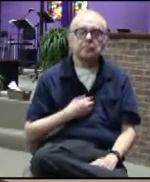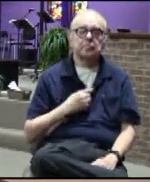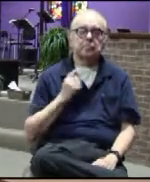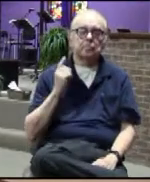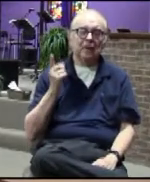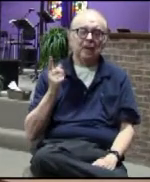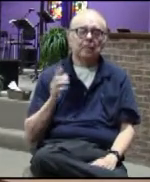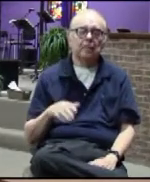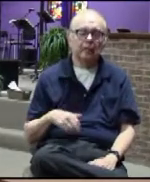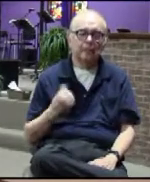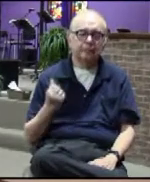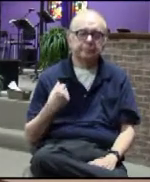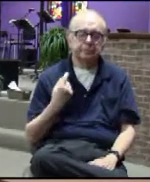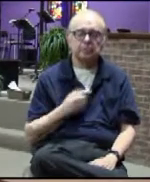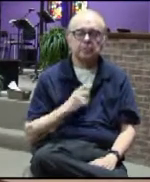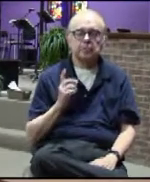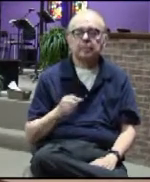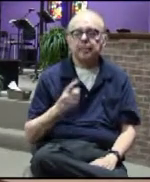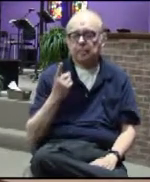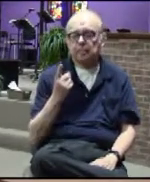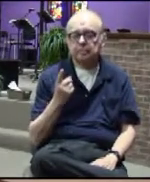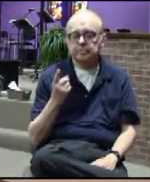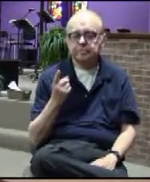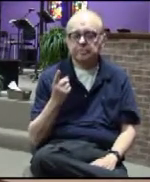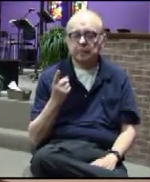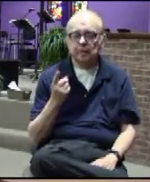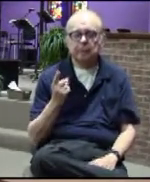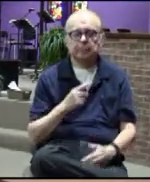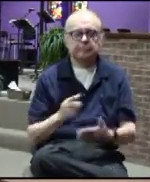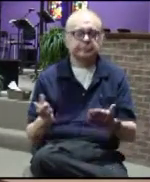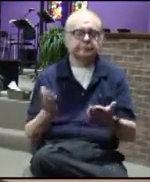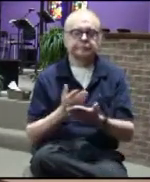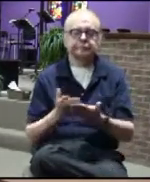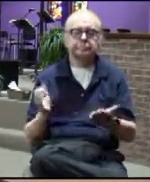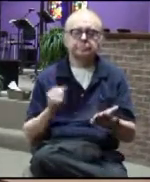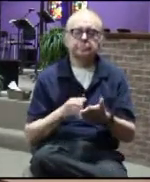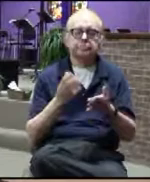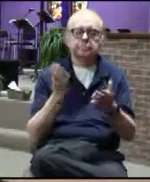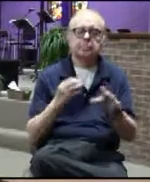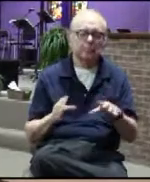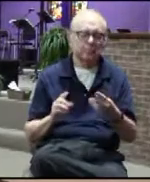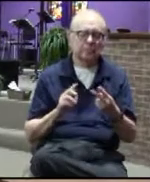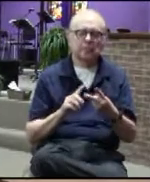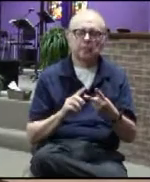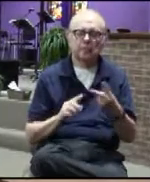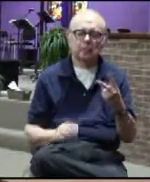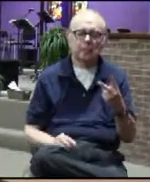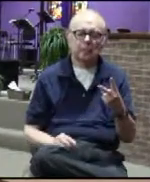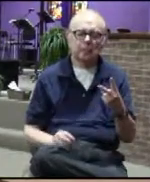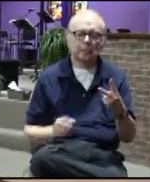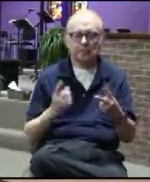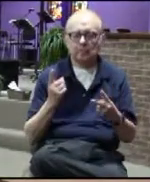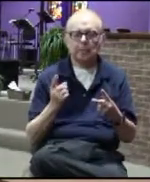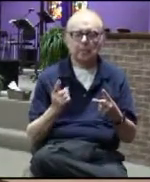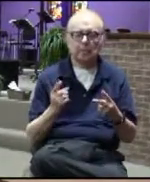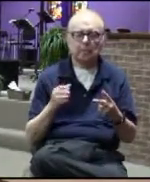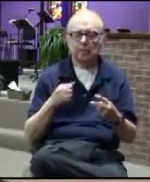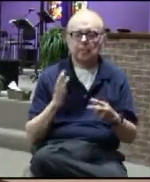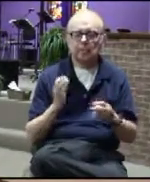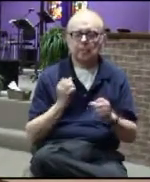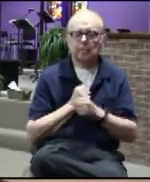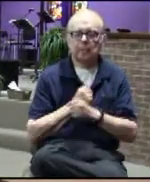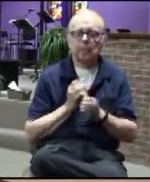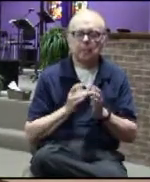he's living and we need to understand these are the things that he wants us to do number 2 is to understand that God